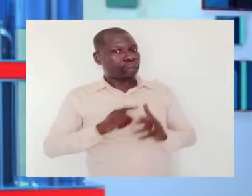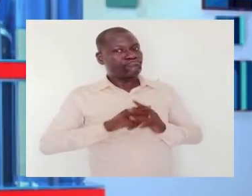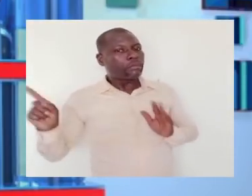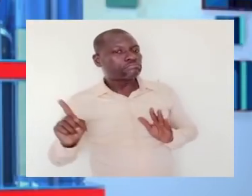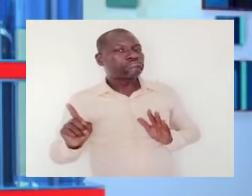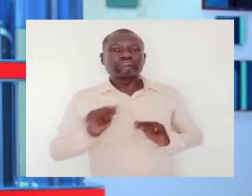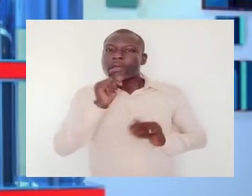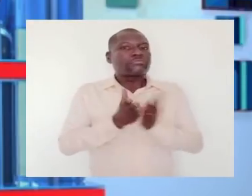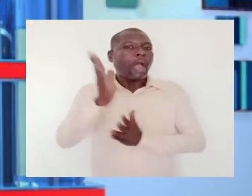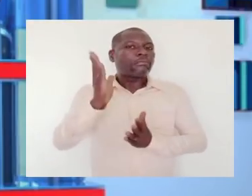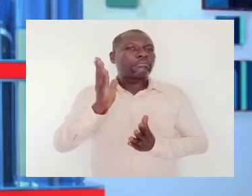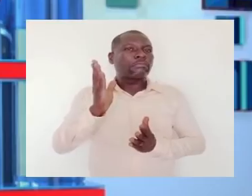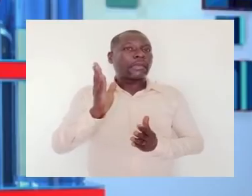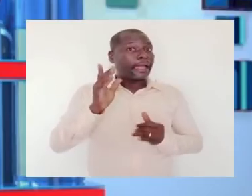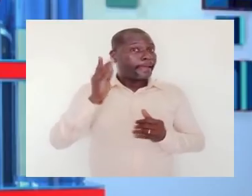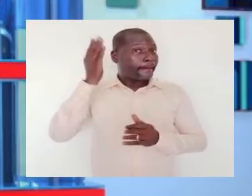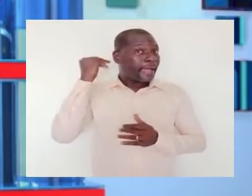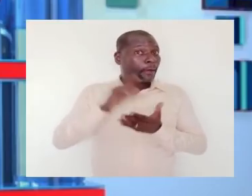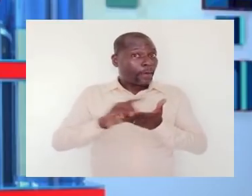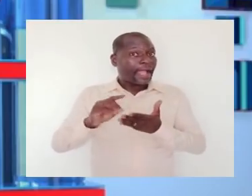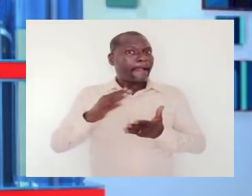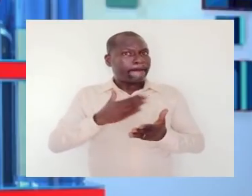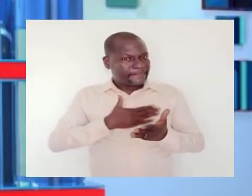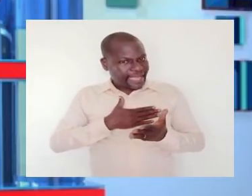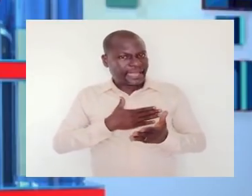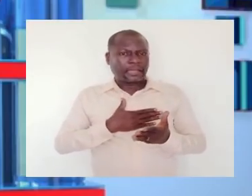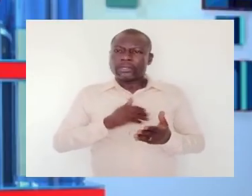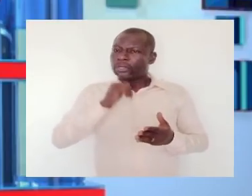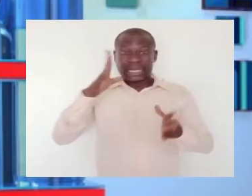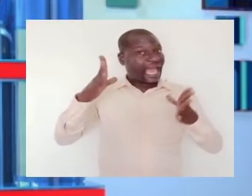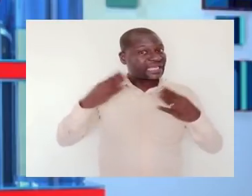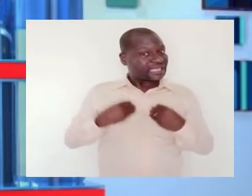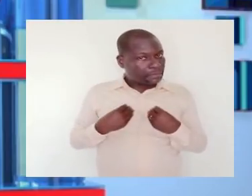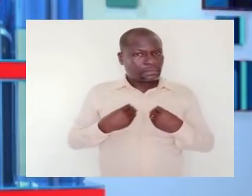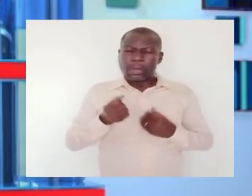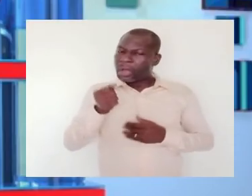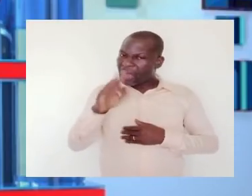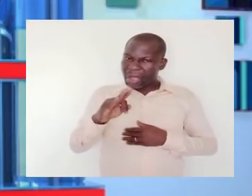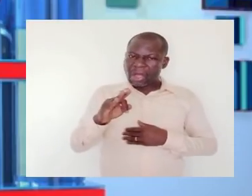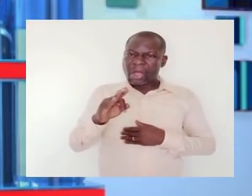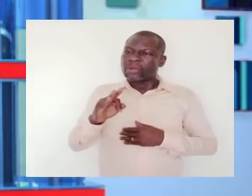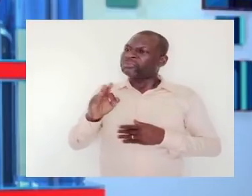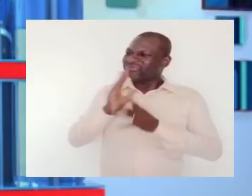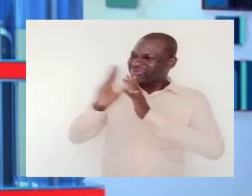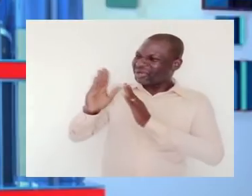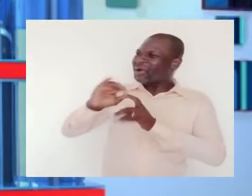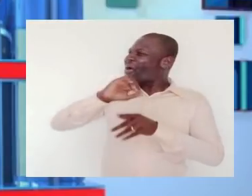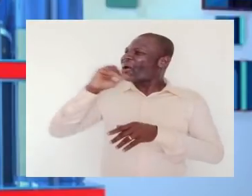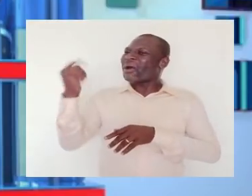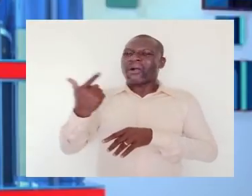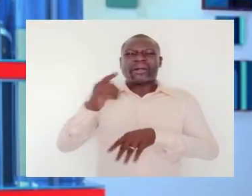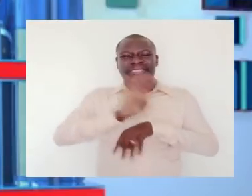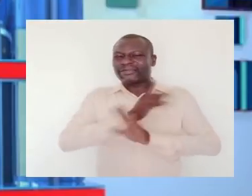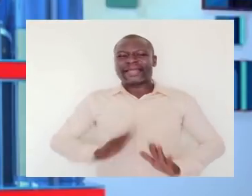so eya dwane firi ho last week me ka cho say me meje church of christ nyina eti na me meka bible mu